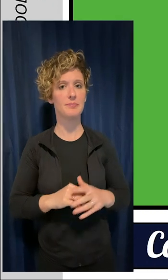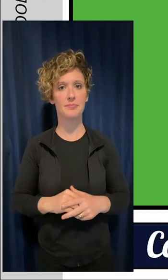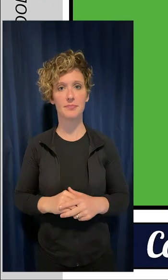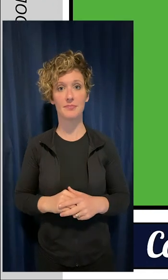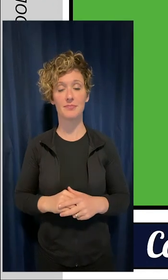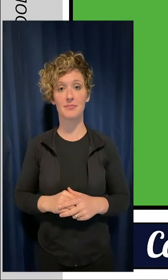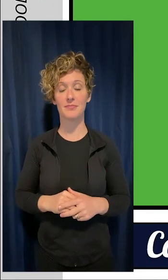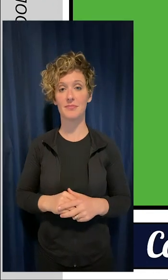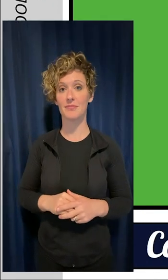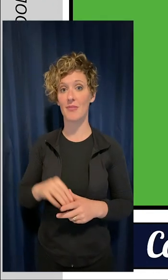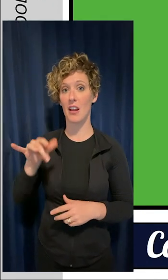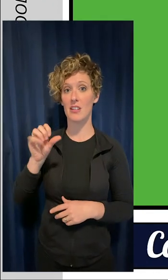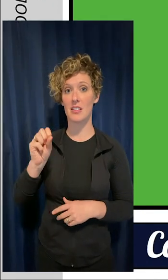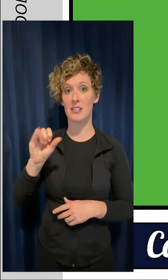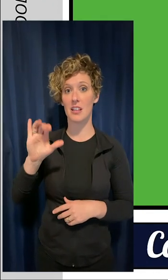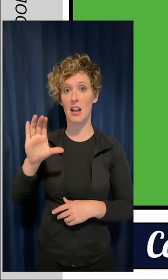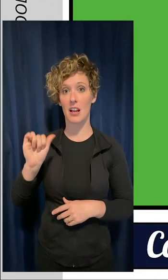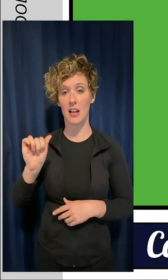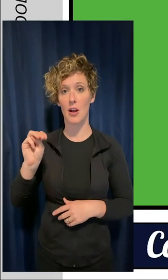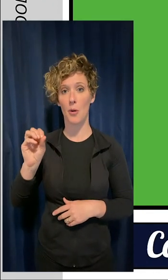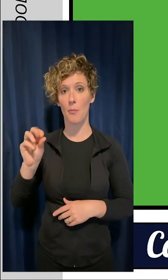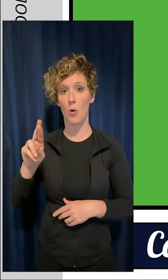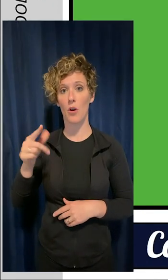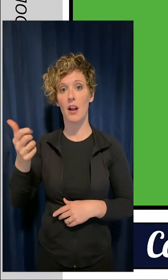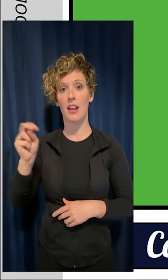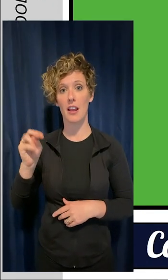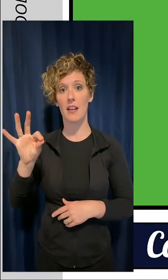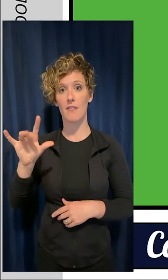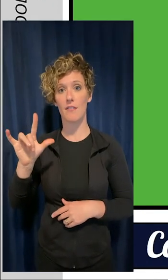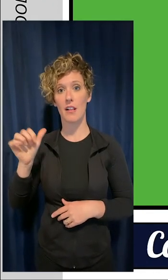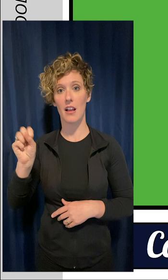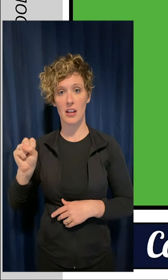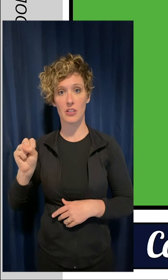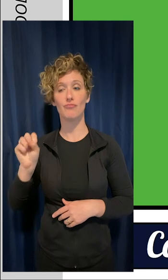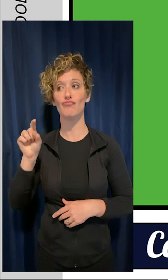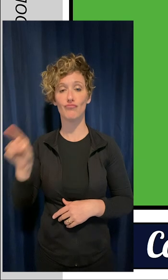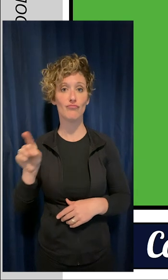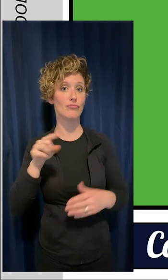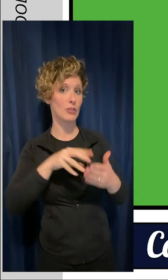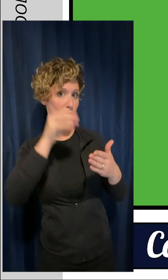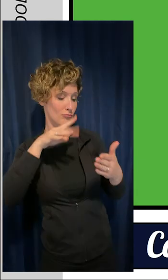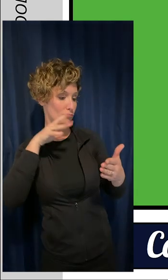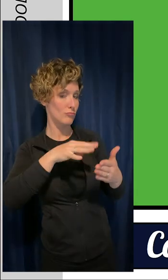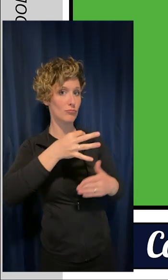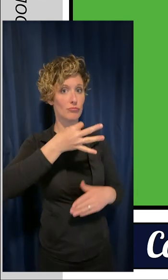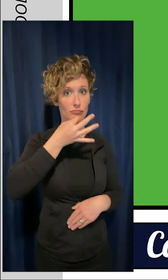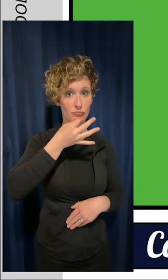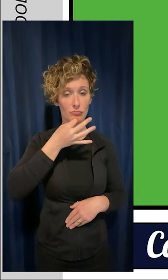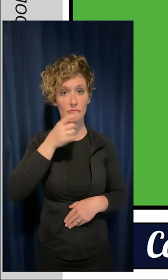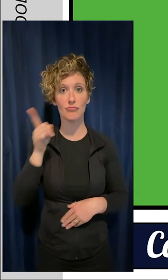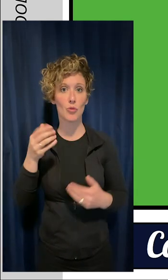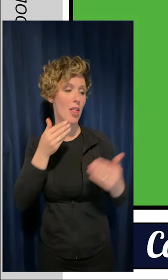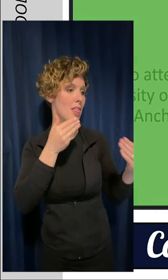Jessica Morganflash, valedictorian. Jessica would like to thank her family, the staff at Redington, and especially Mr. Lytle for their